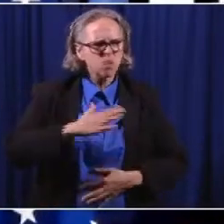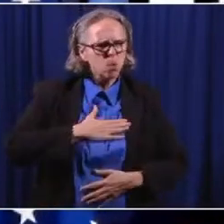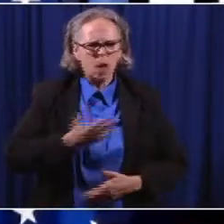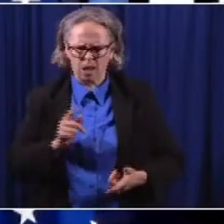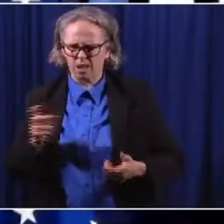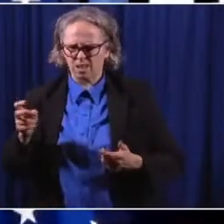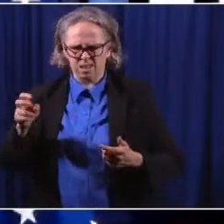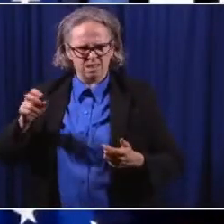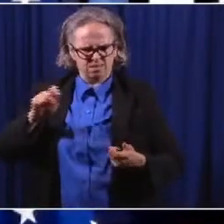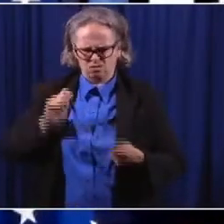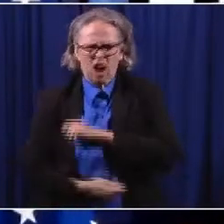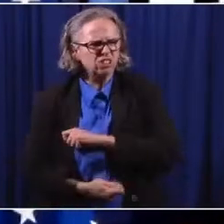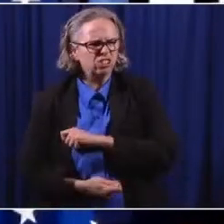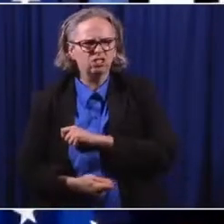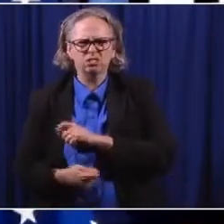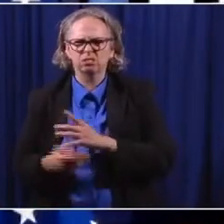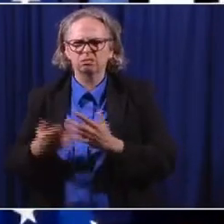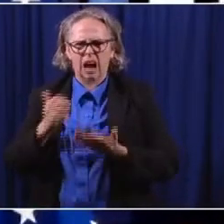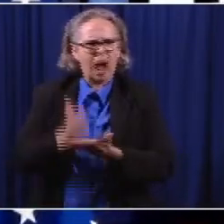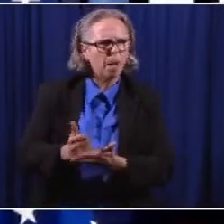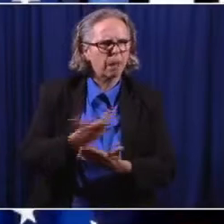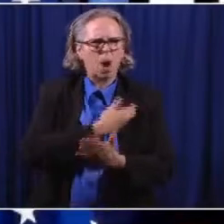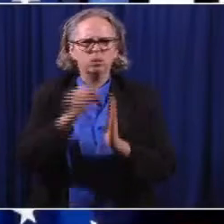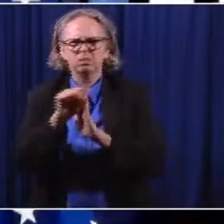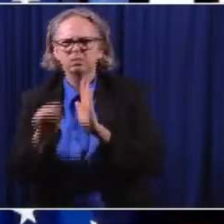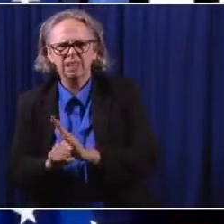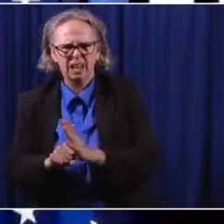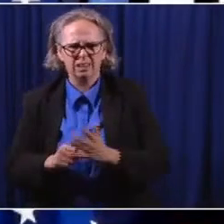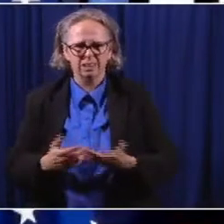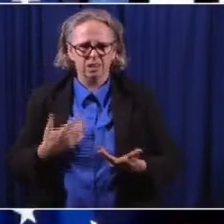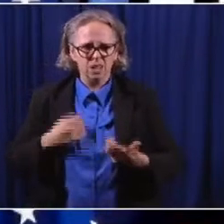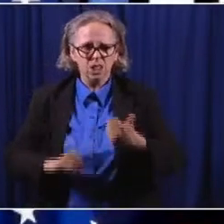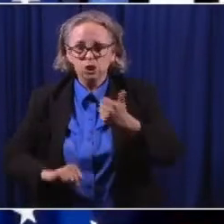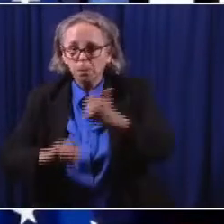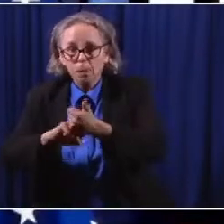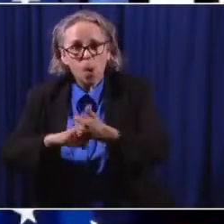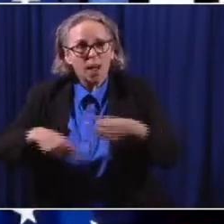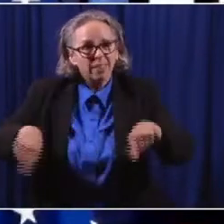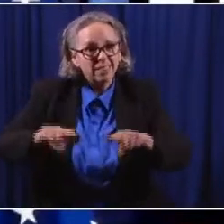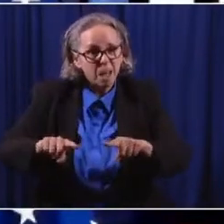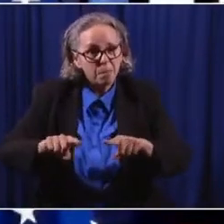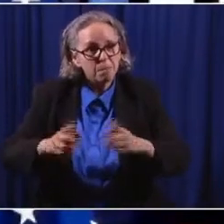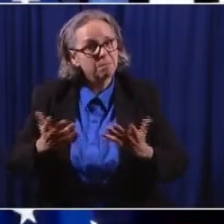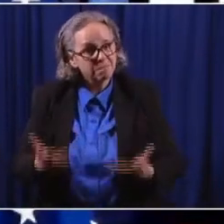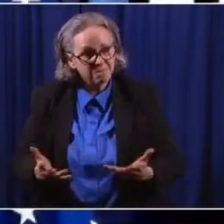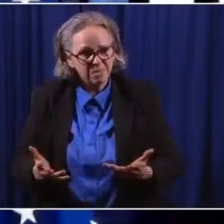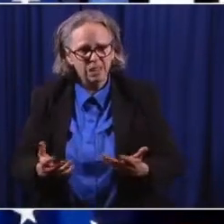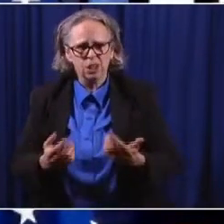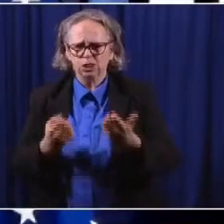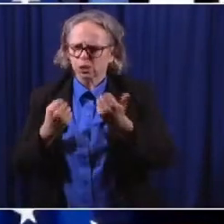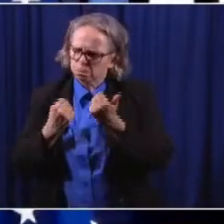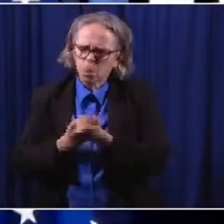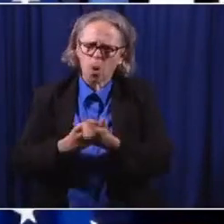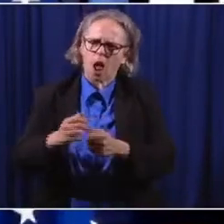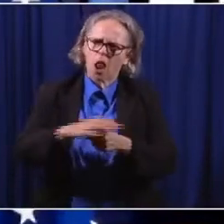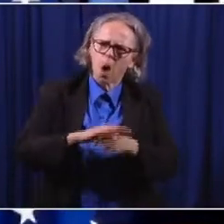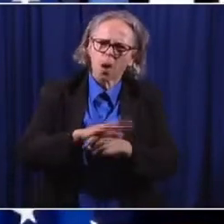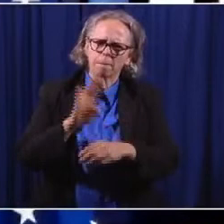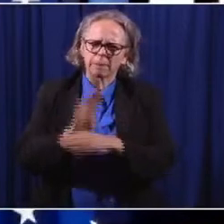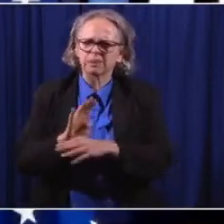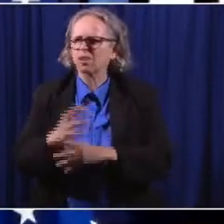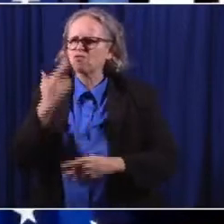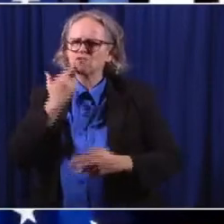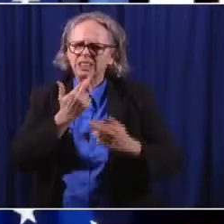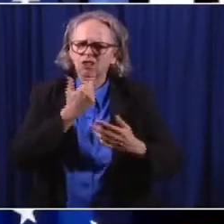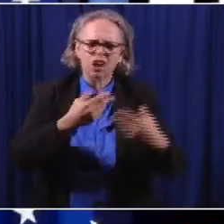them. Support your local businesses, whether that's your restaurants, your stores, whatever it is. These are your friends and neighbors.